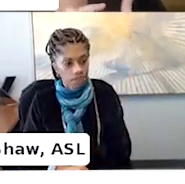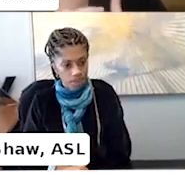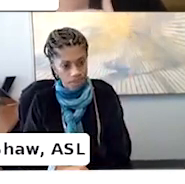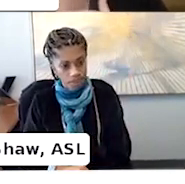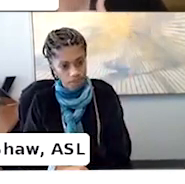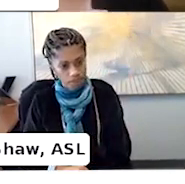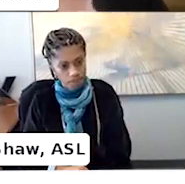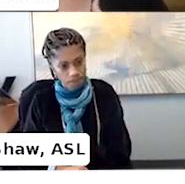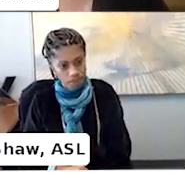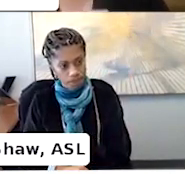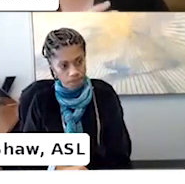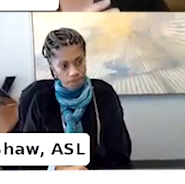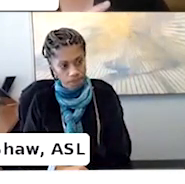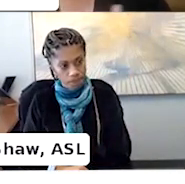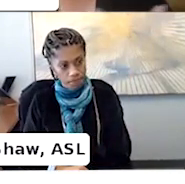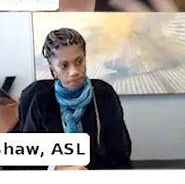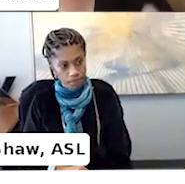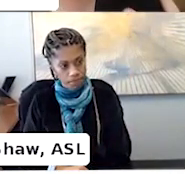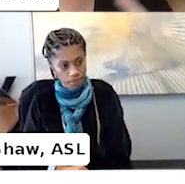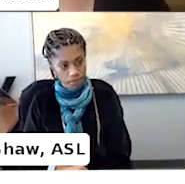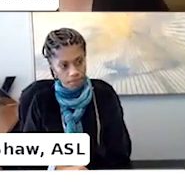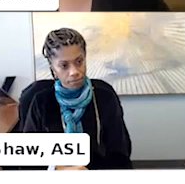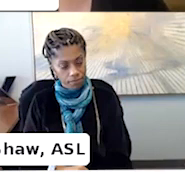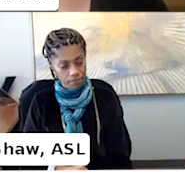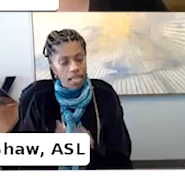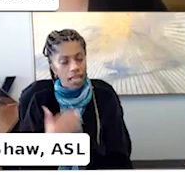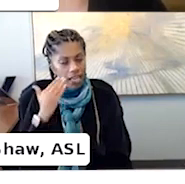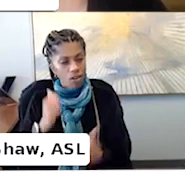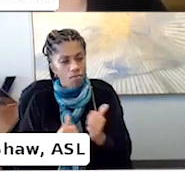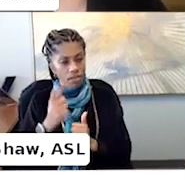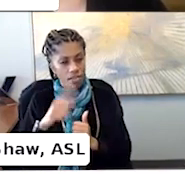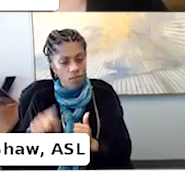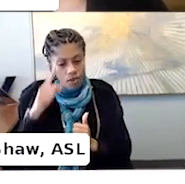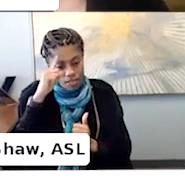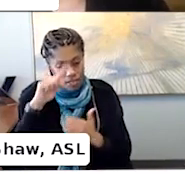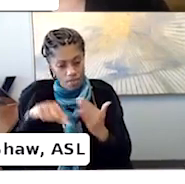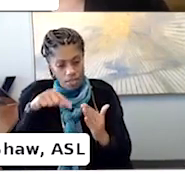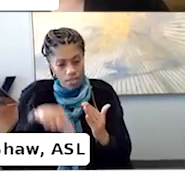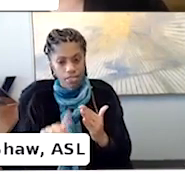something that all of you are thinking about every day in your work in one form or another.